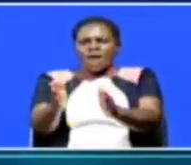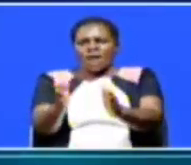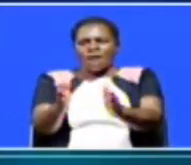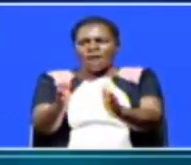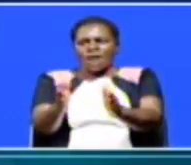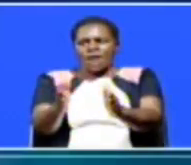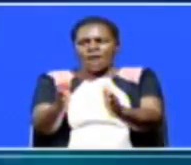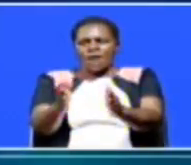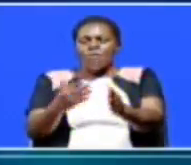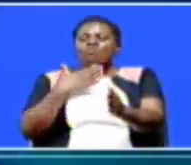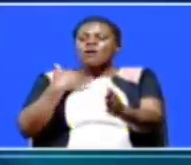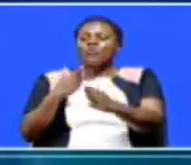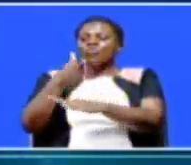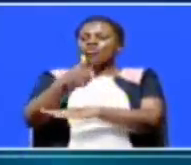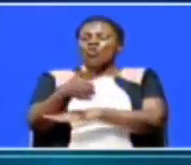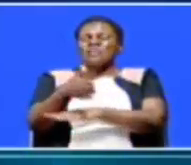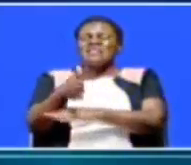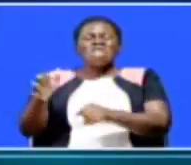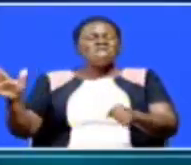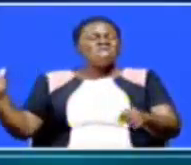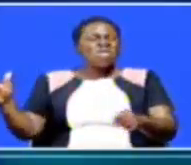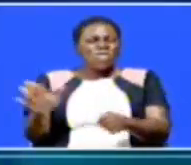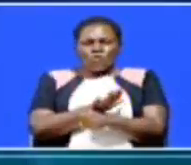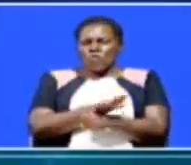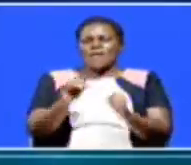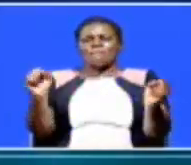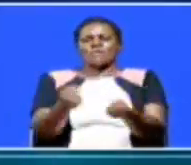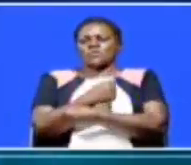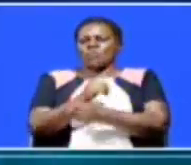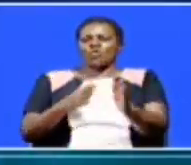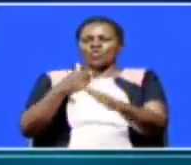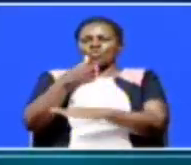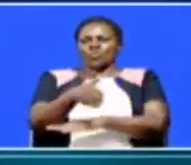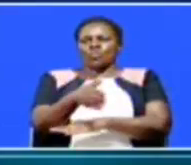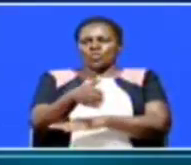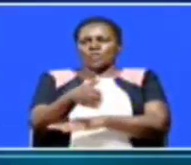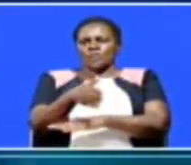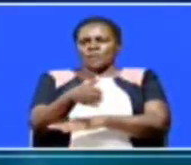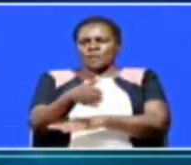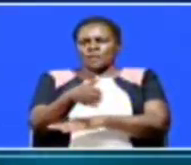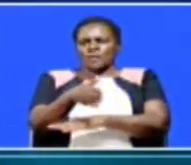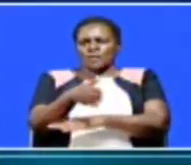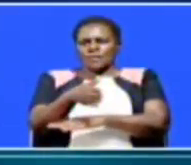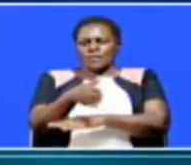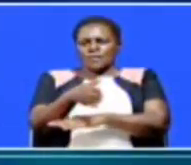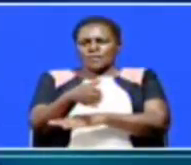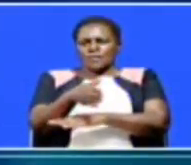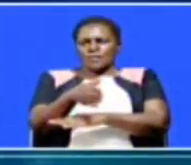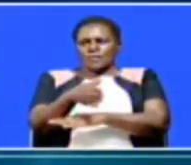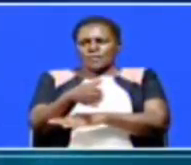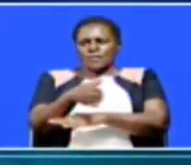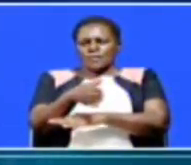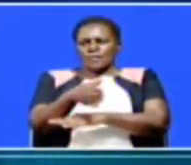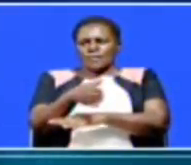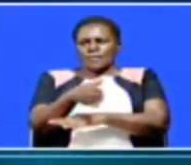which we are supposed to cross over right now is, we can say that it is flooded, but we have our ambulances around